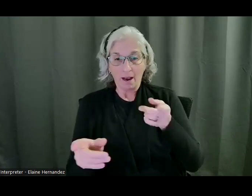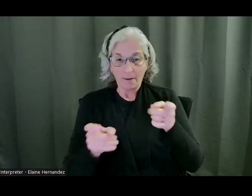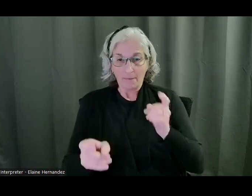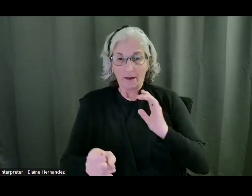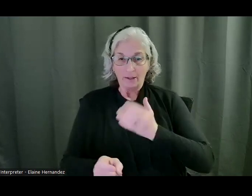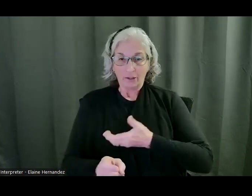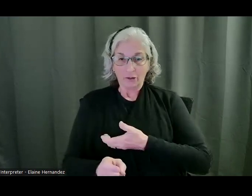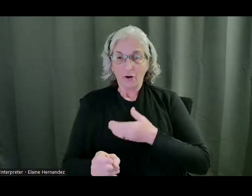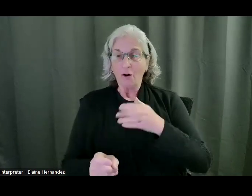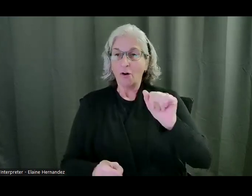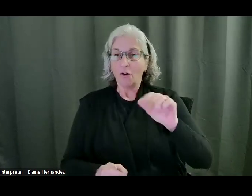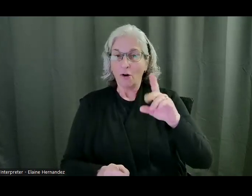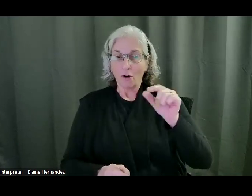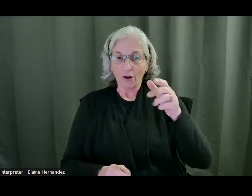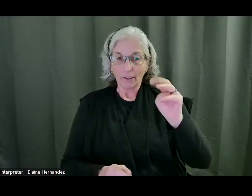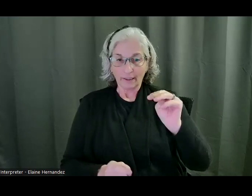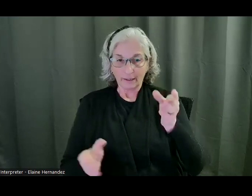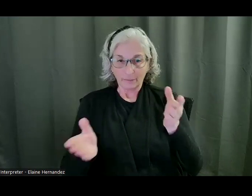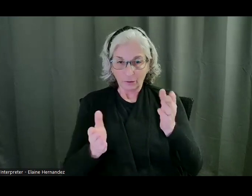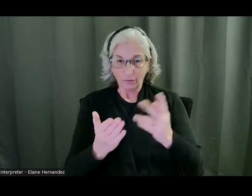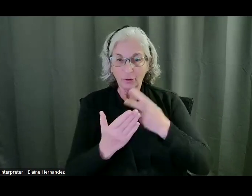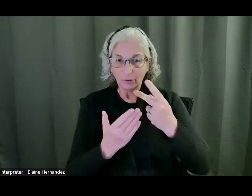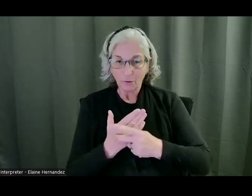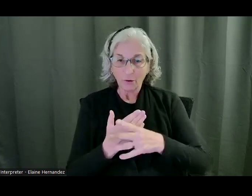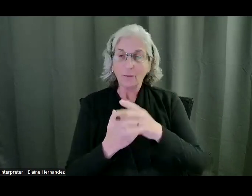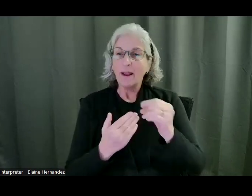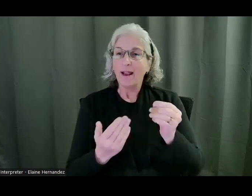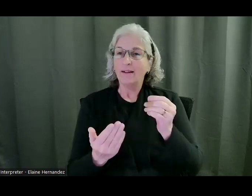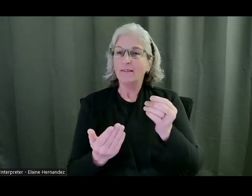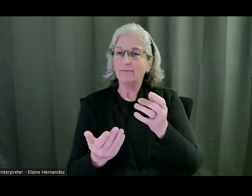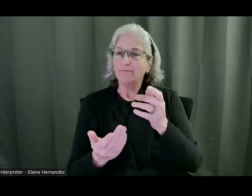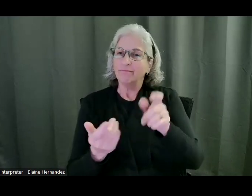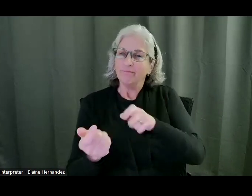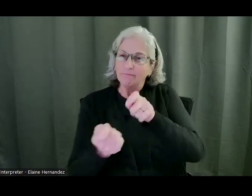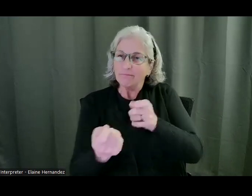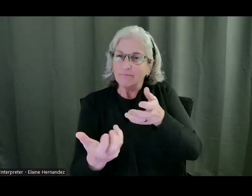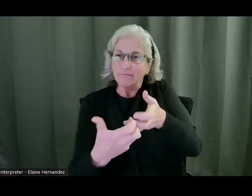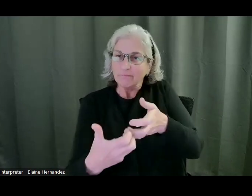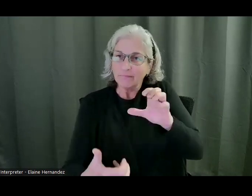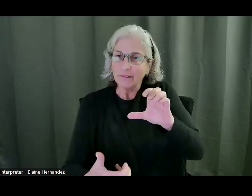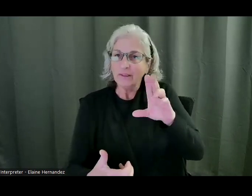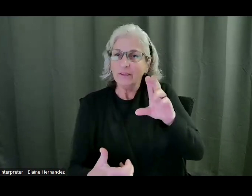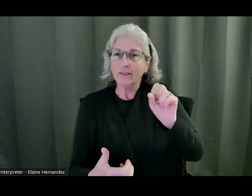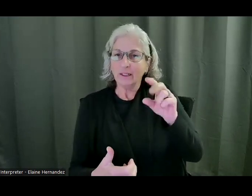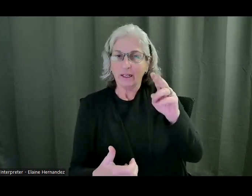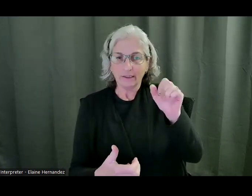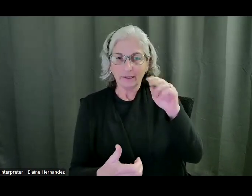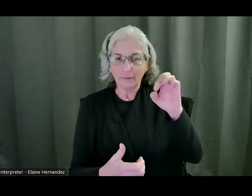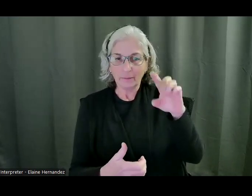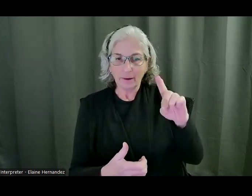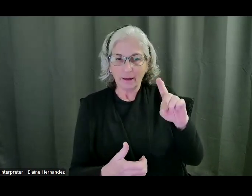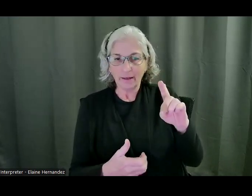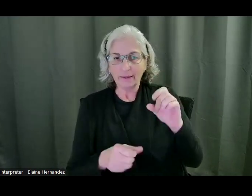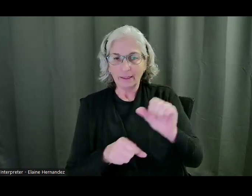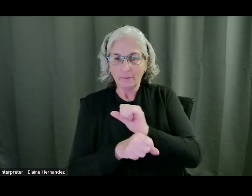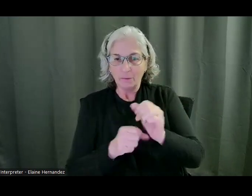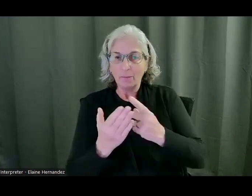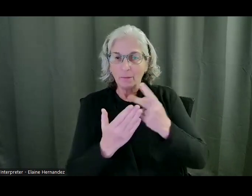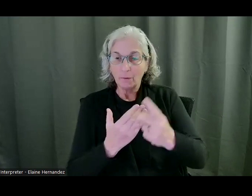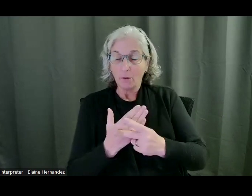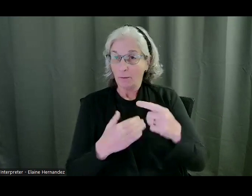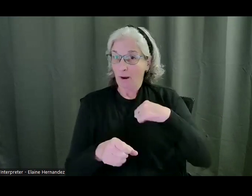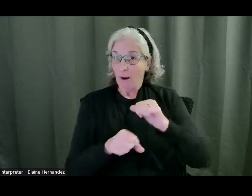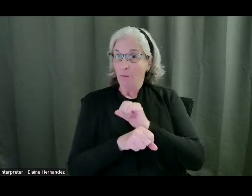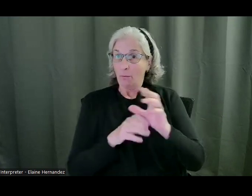program as well as our Customized Employment program. And I've been with DARS for almost 25 years, I believe, and working